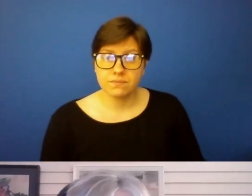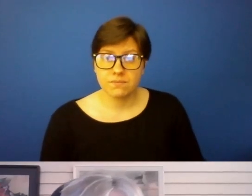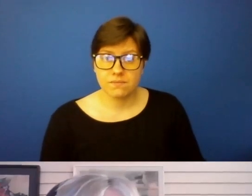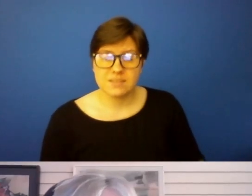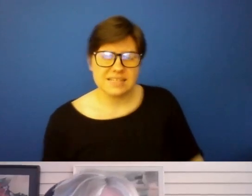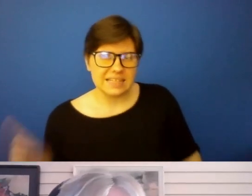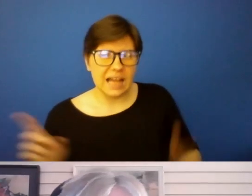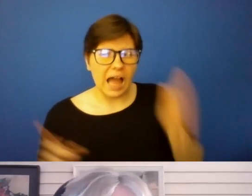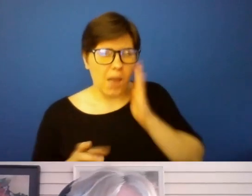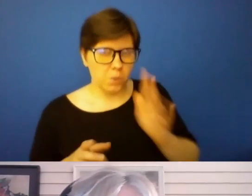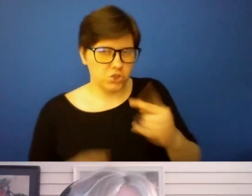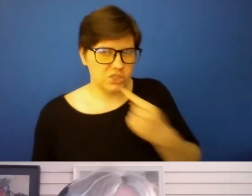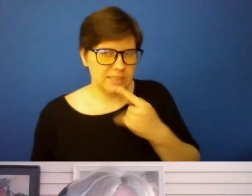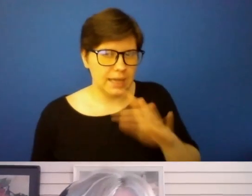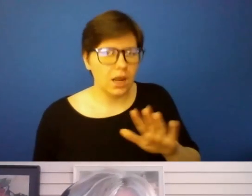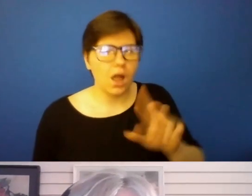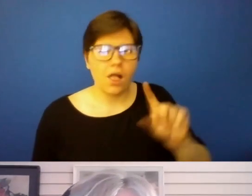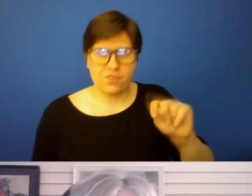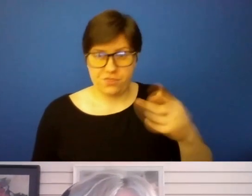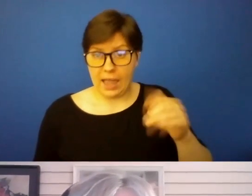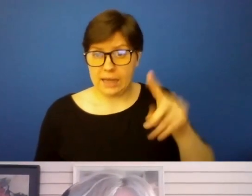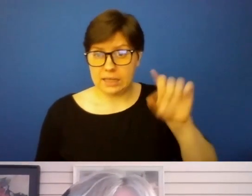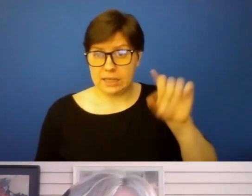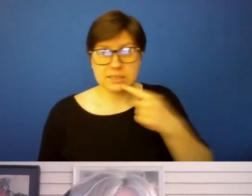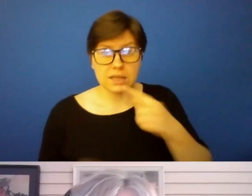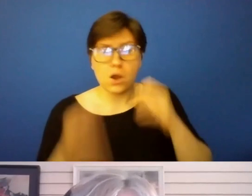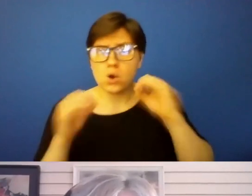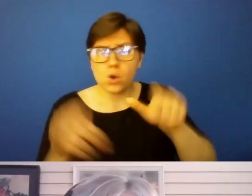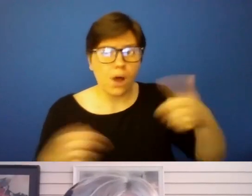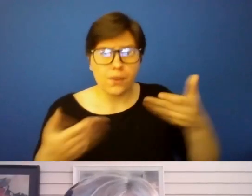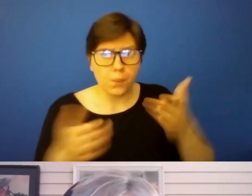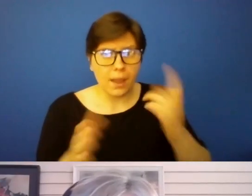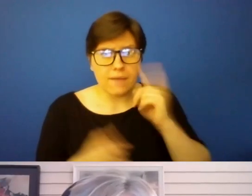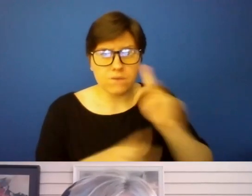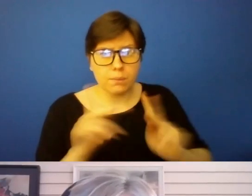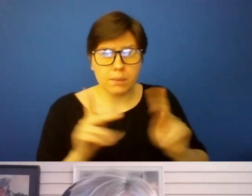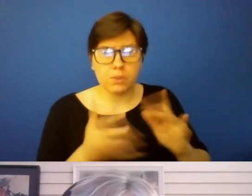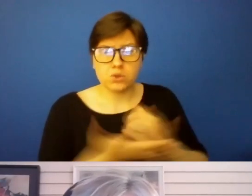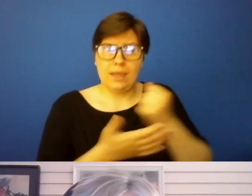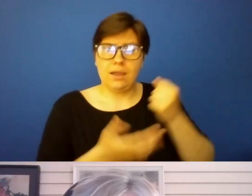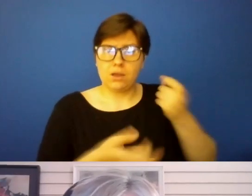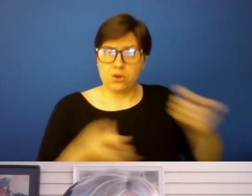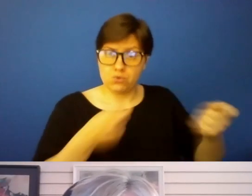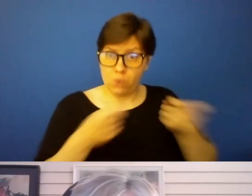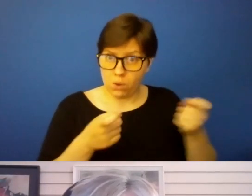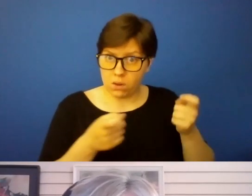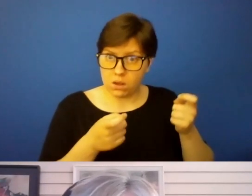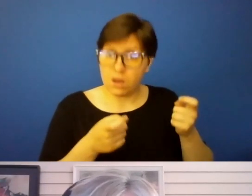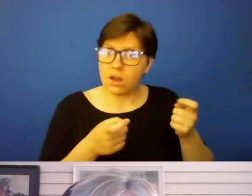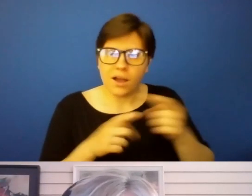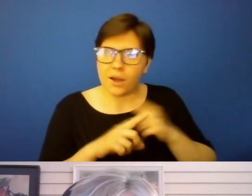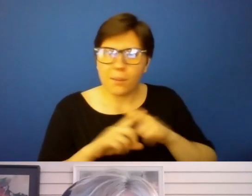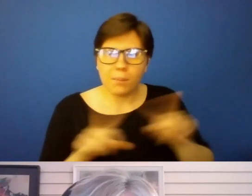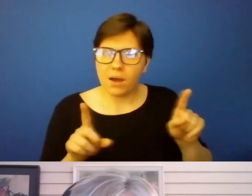say that, you know, Thaddeus says there's no other way for these people to gain control, but VSAID